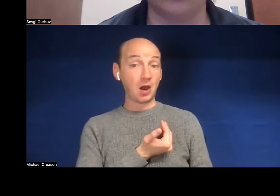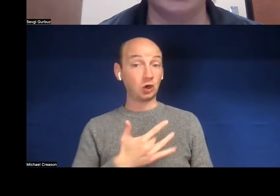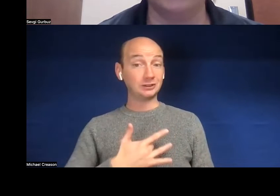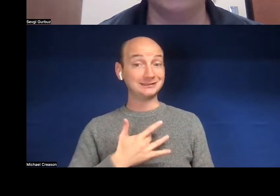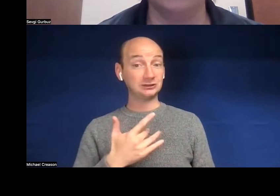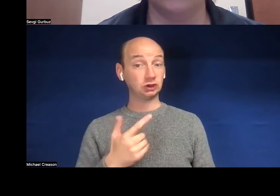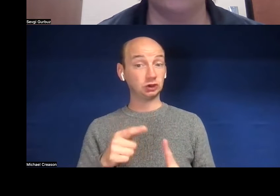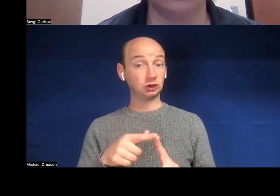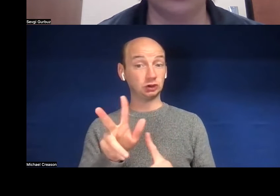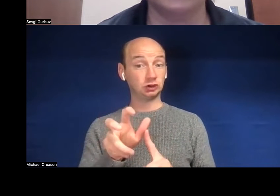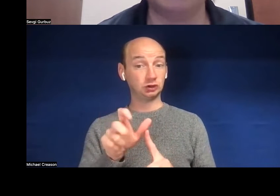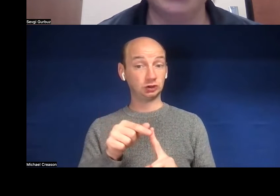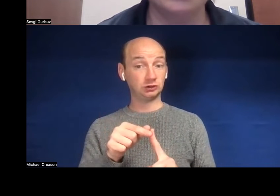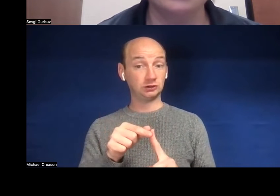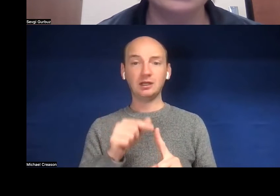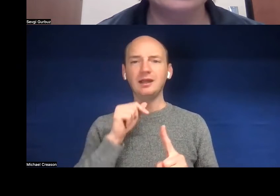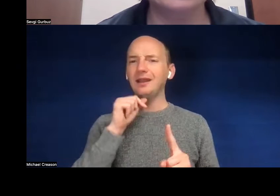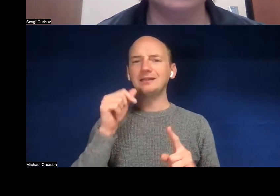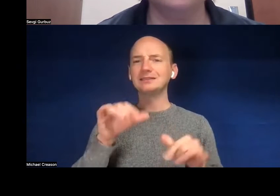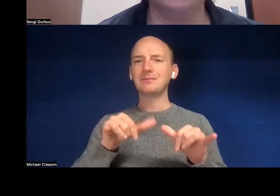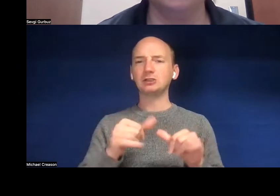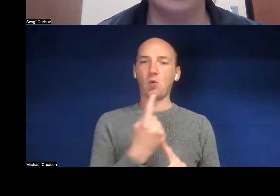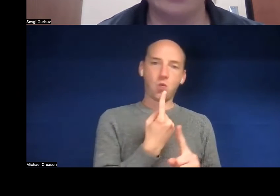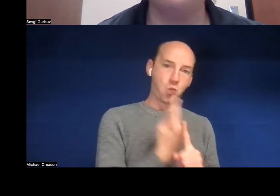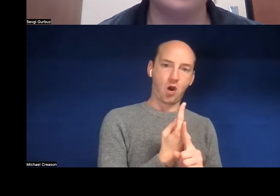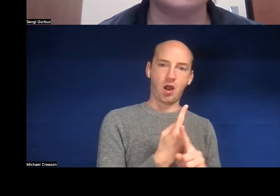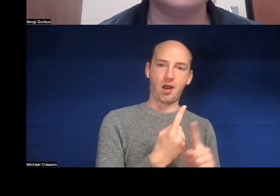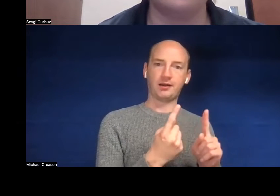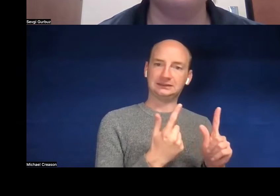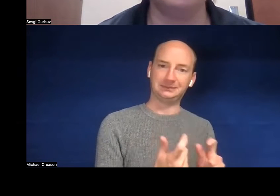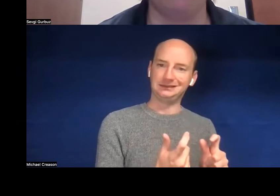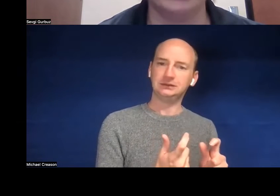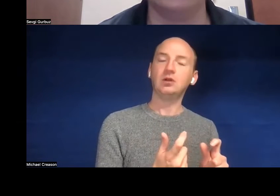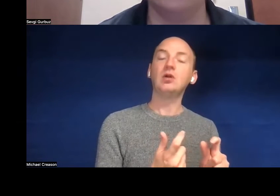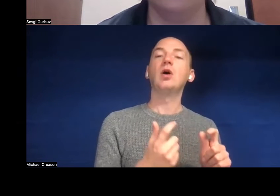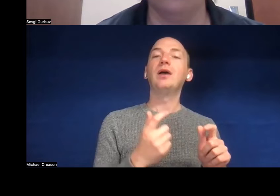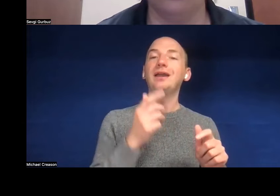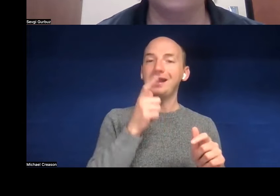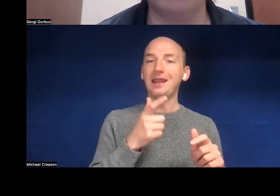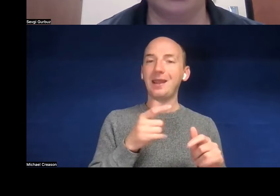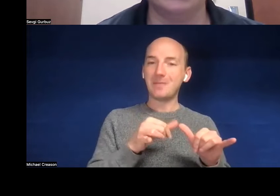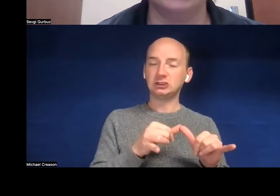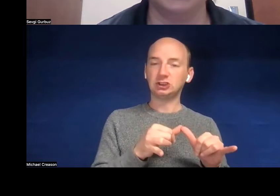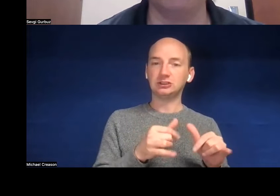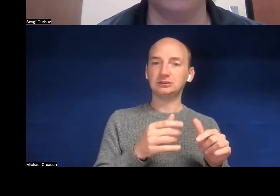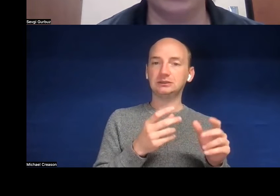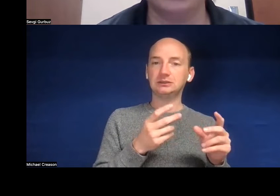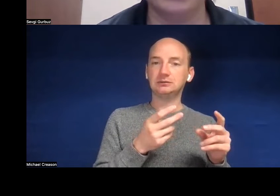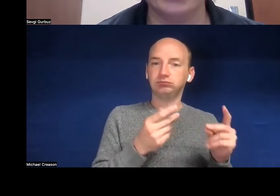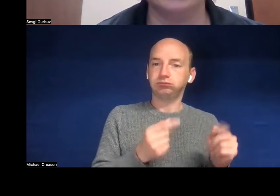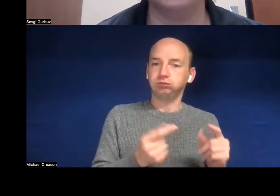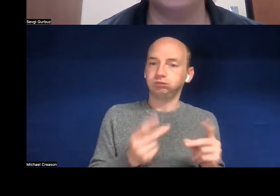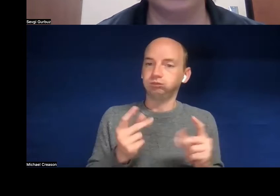just one overall speed. It gives you how fast every point on the body is